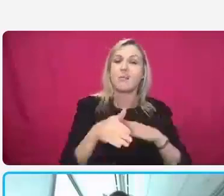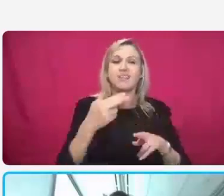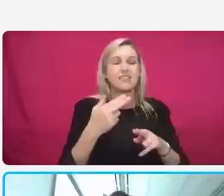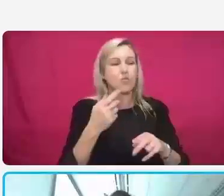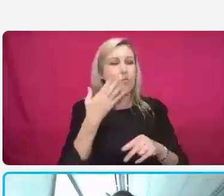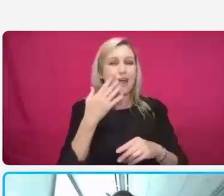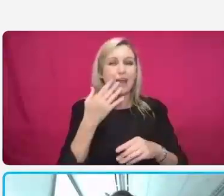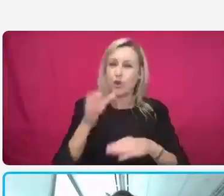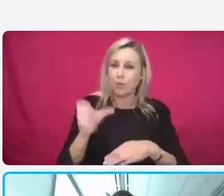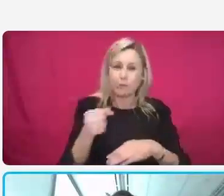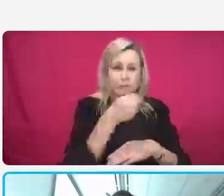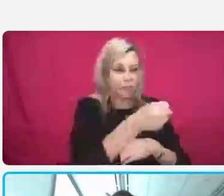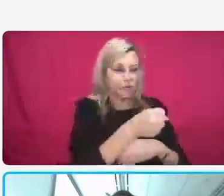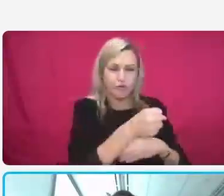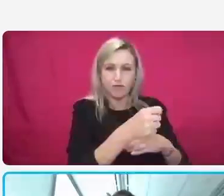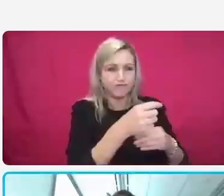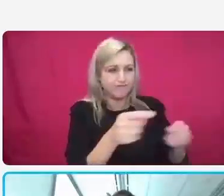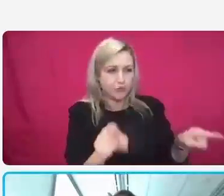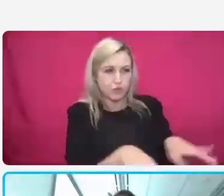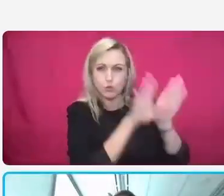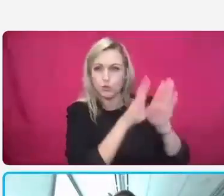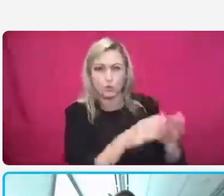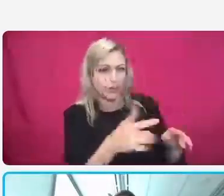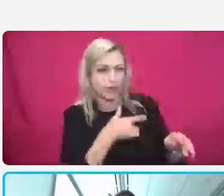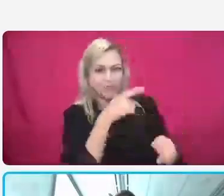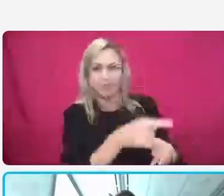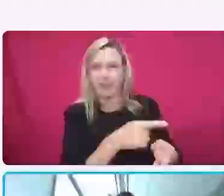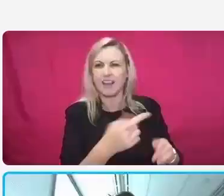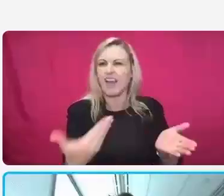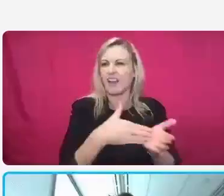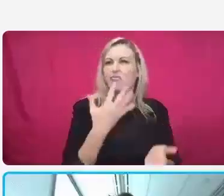costs associated with transitioning a resident into a facility.